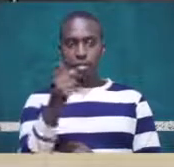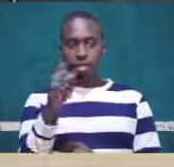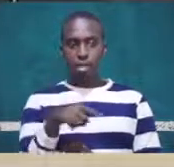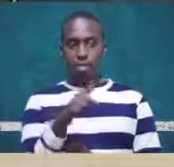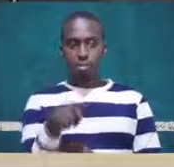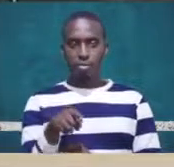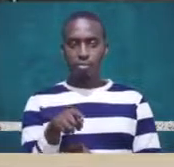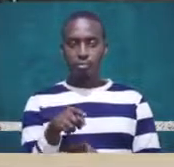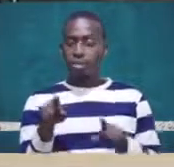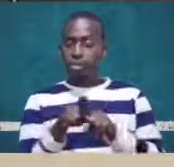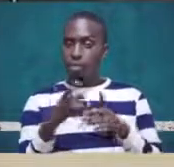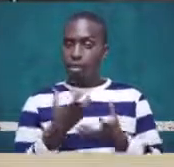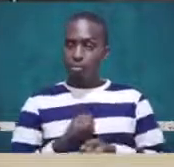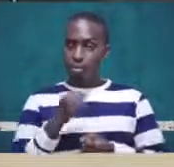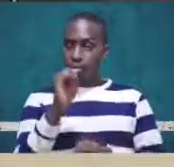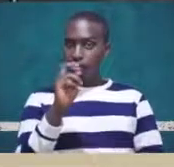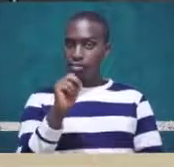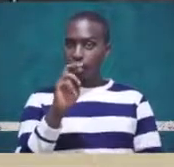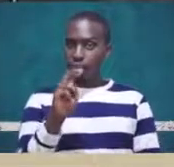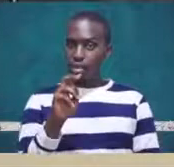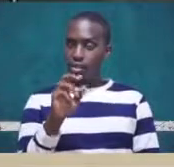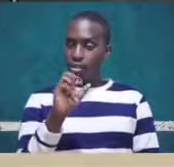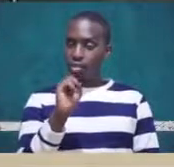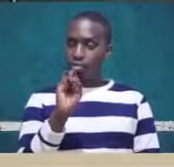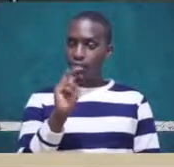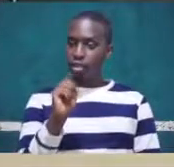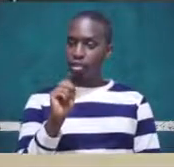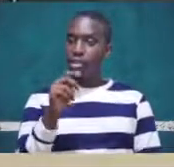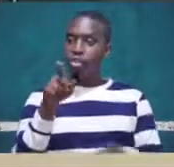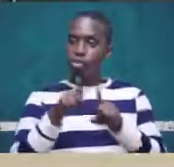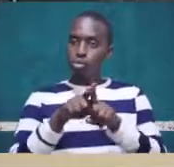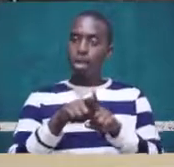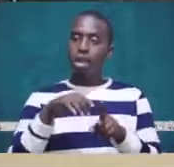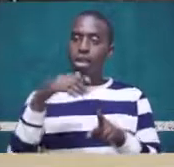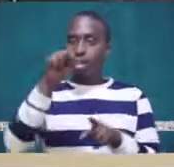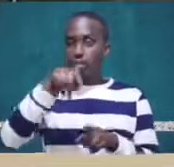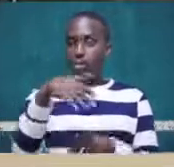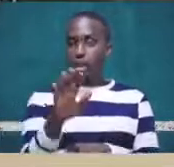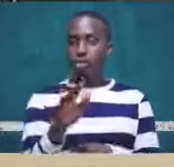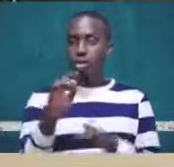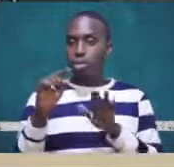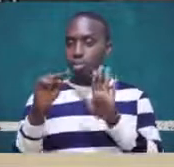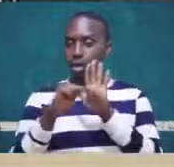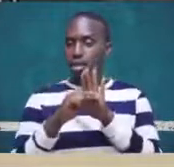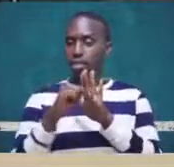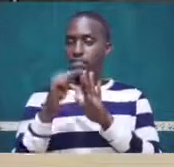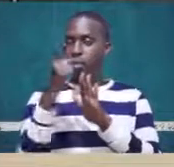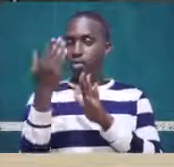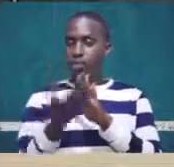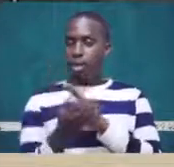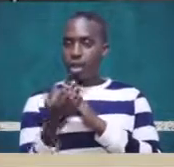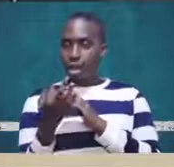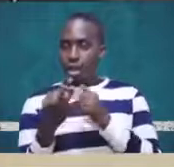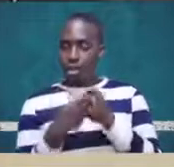times, as we have a function in sine, its integral will be minus 1 over 8 cosine